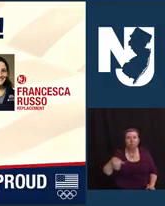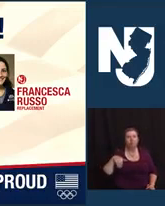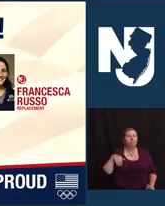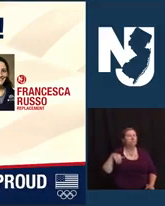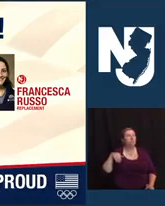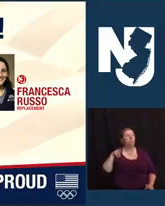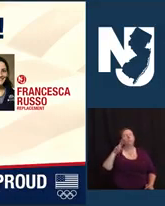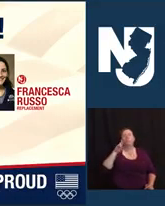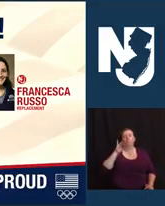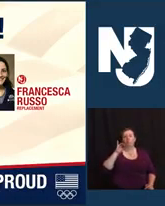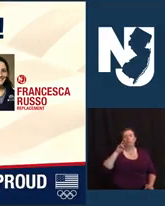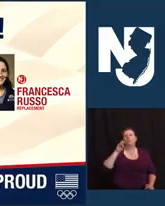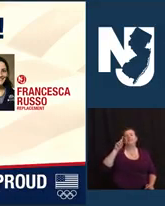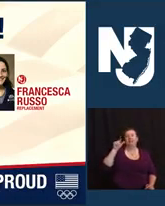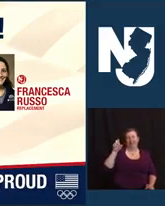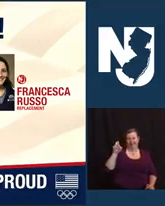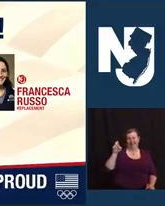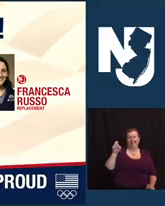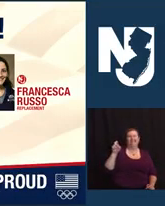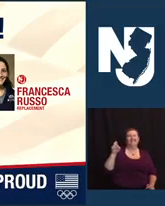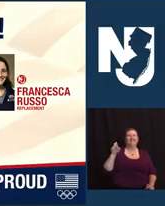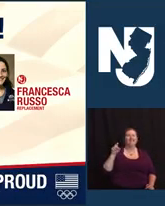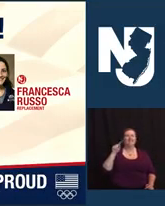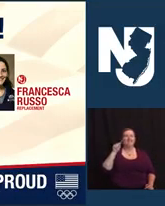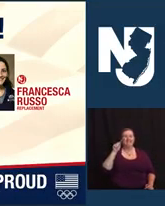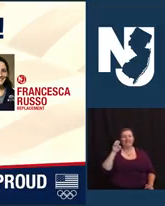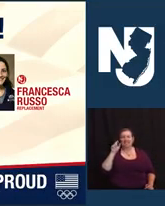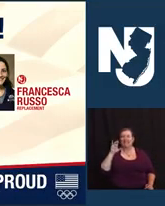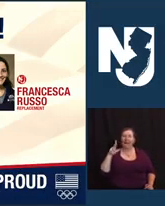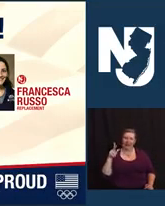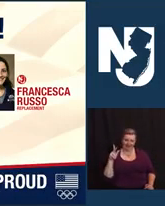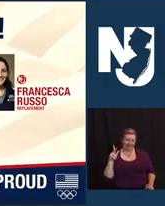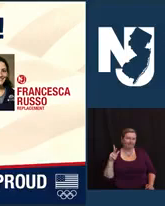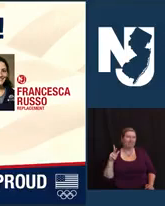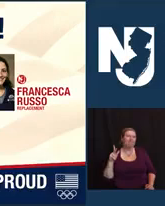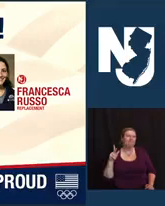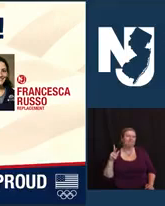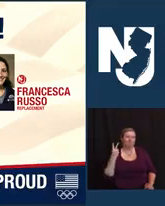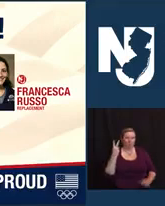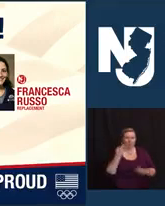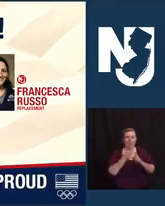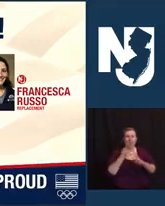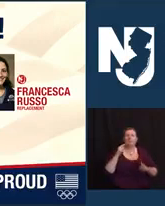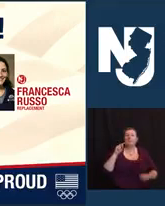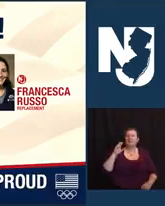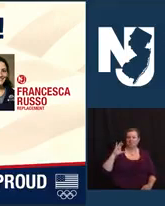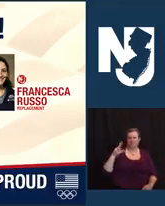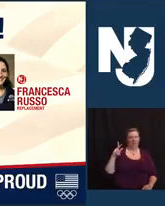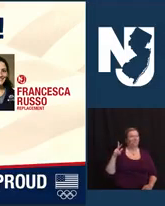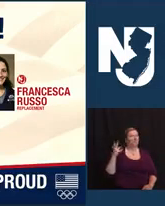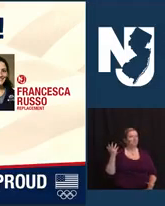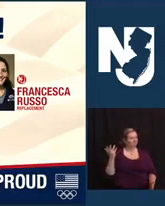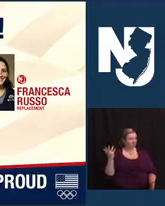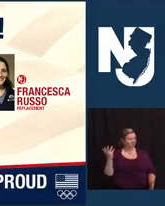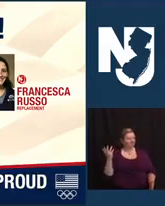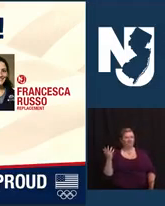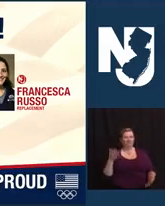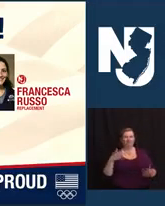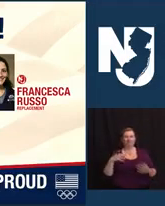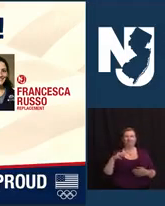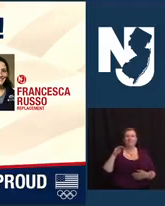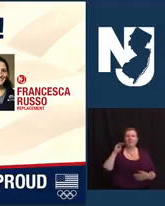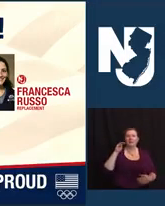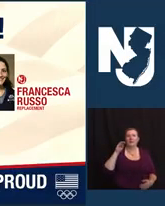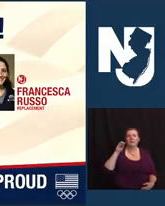Jackie Dubrovich, Teaneck's Khalil and Kamali Thompson, Alan Hudsich of Montclair,